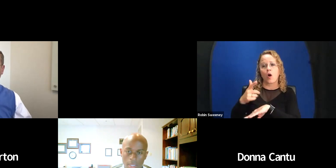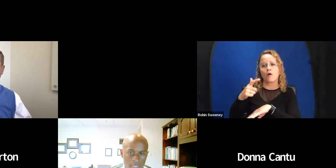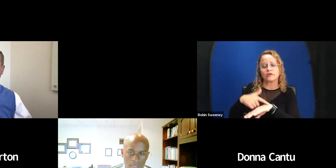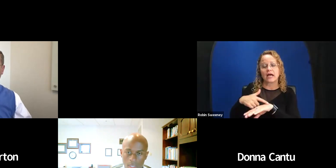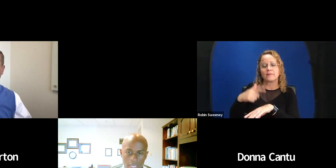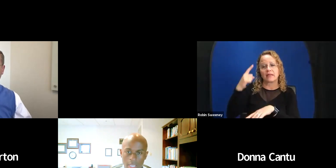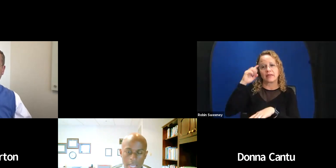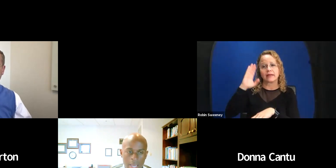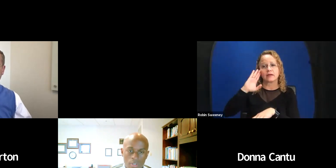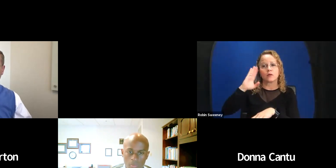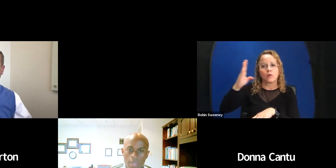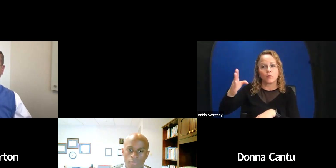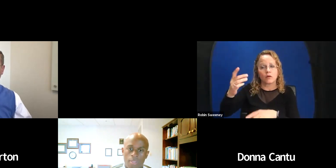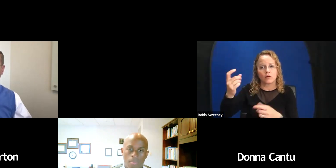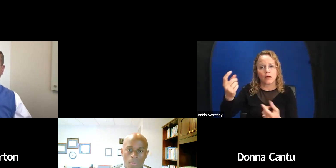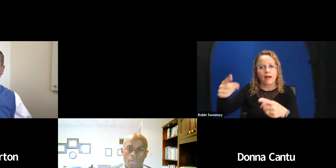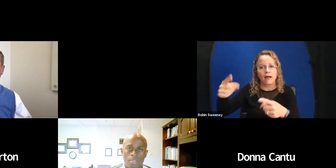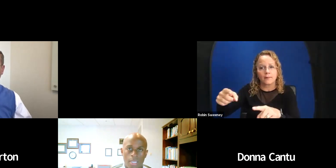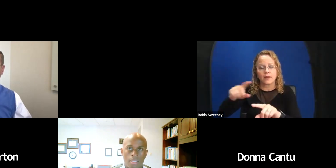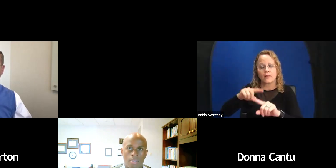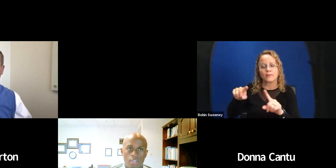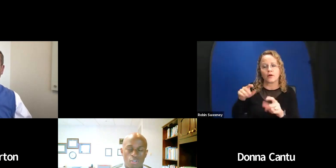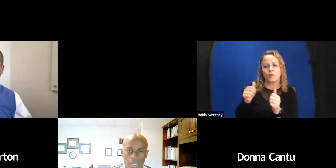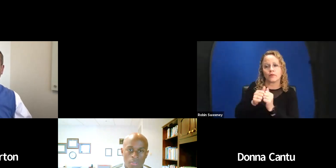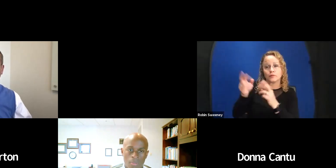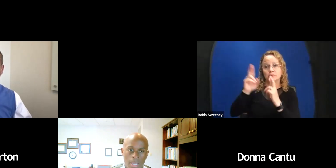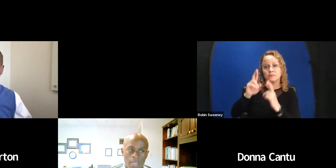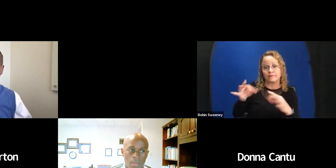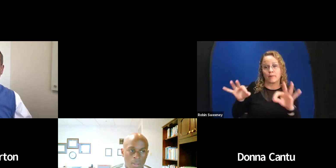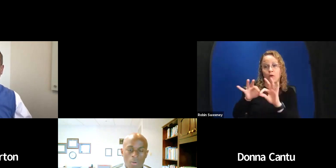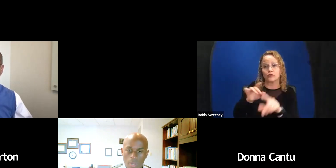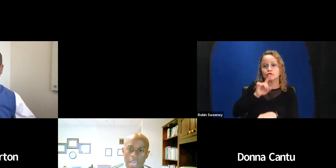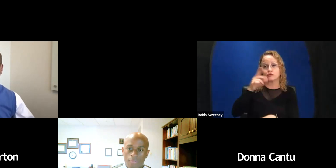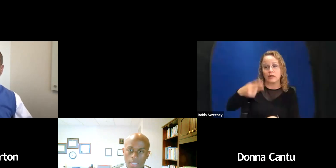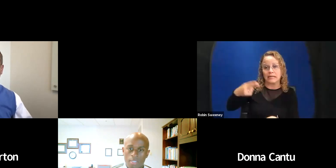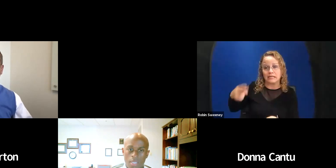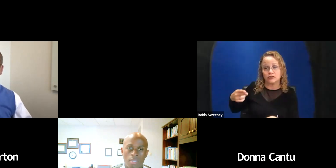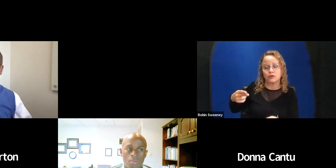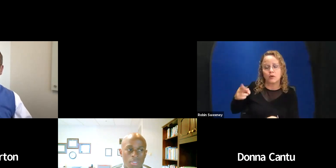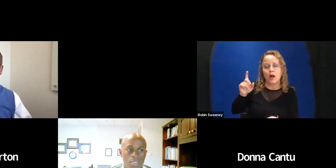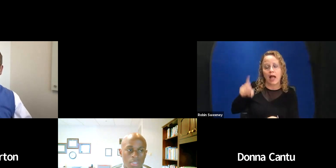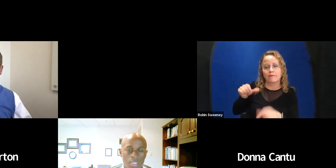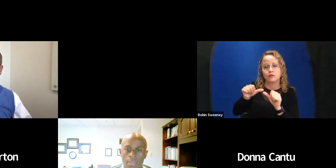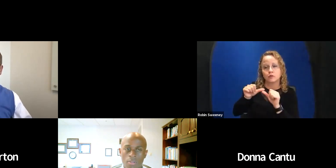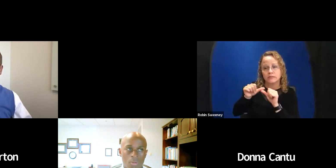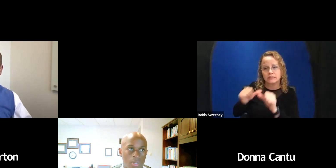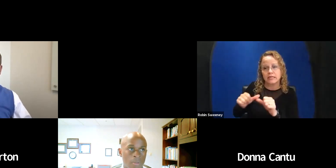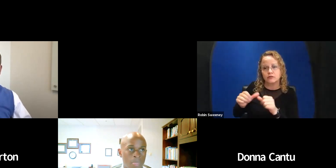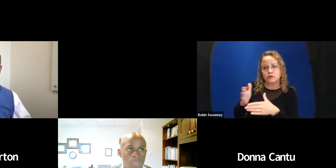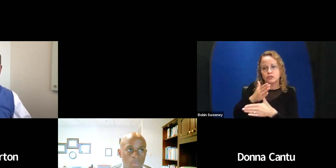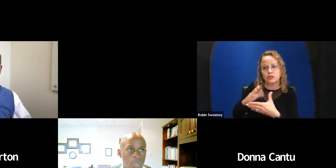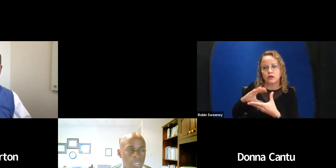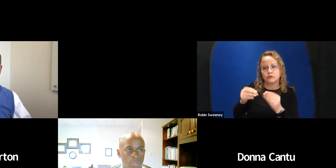get there. But it's, again, out of respect for the importance and the true history behind it, we have to continue to share the